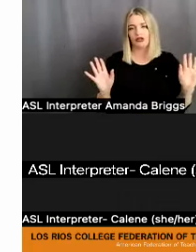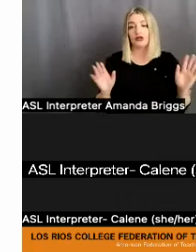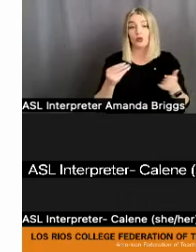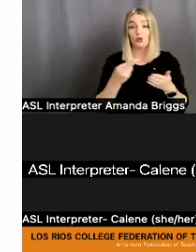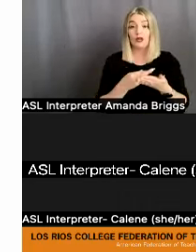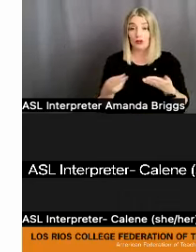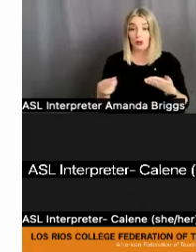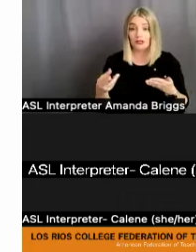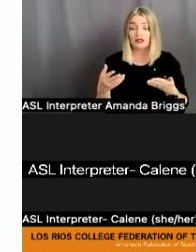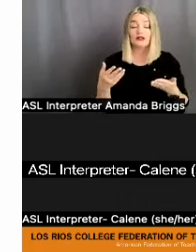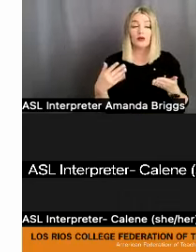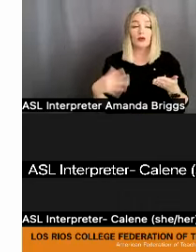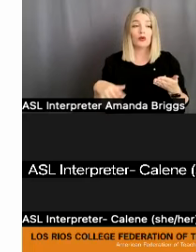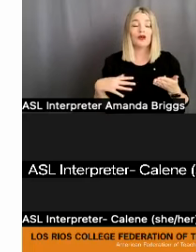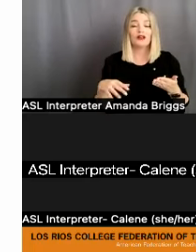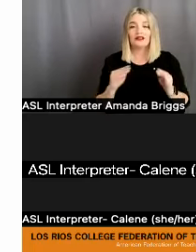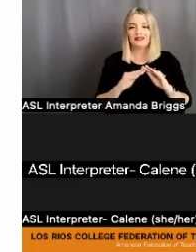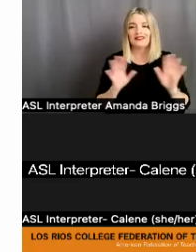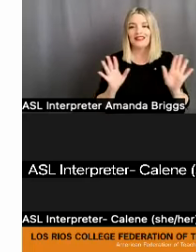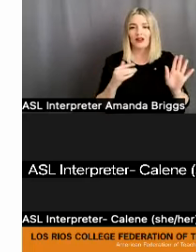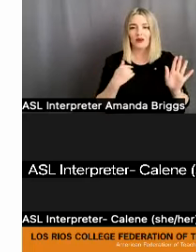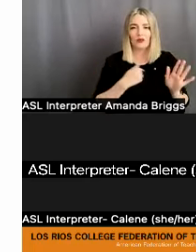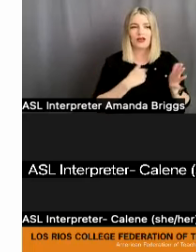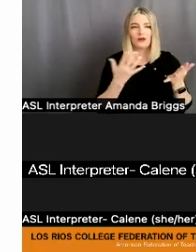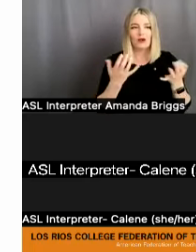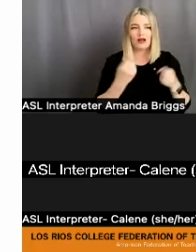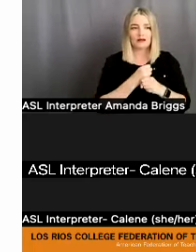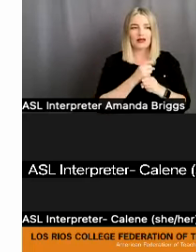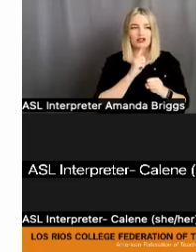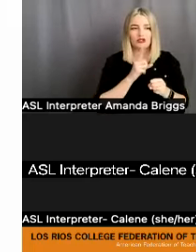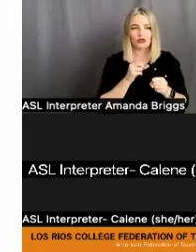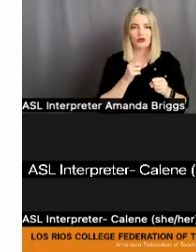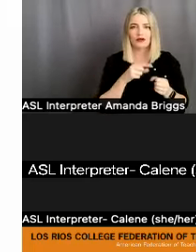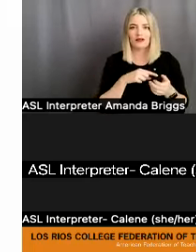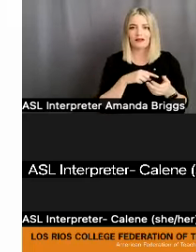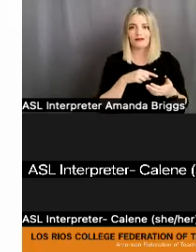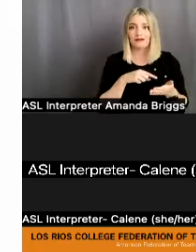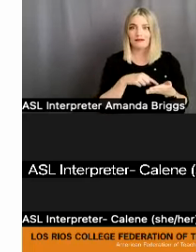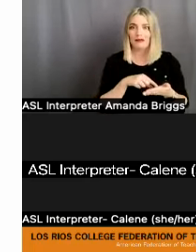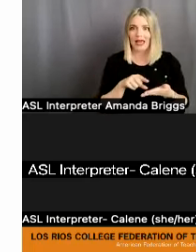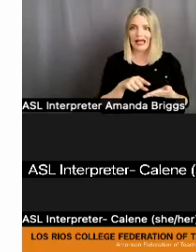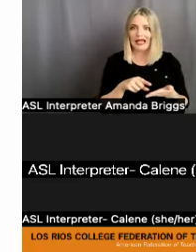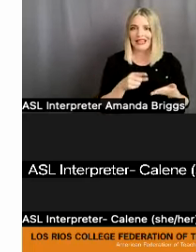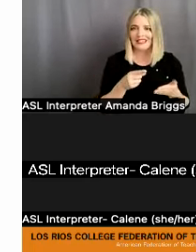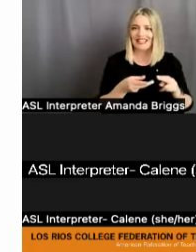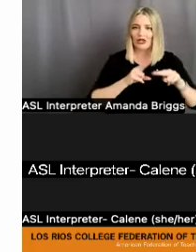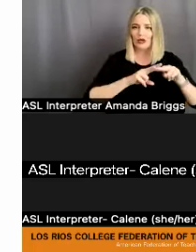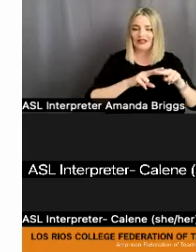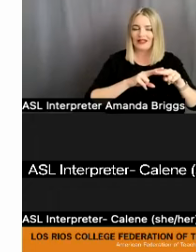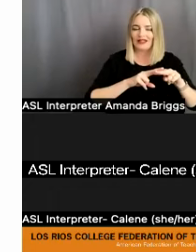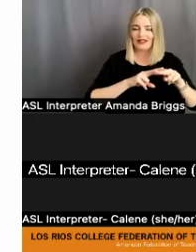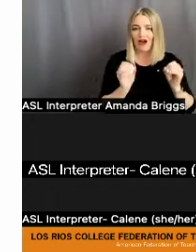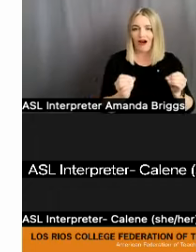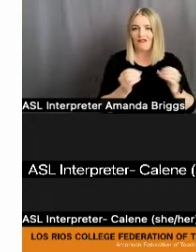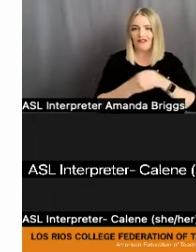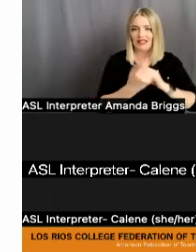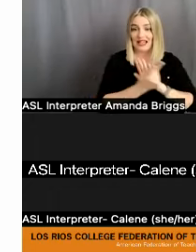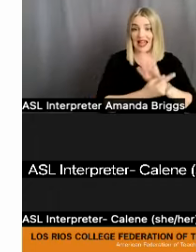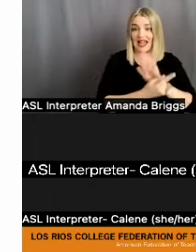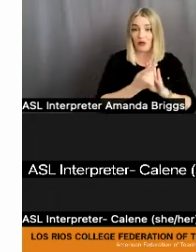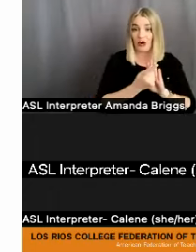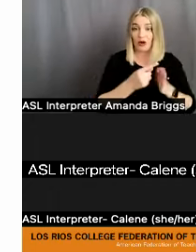resources, clearly that we wanted to make sure that we got paid, increase the office hour pay,